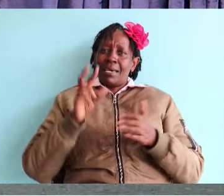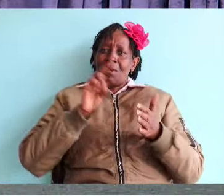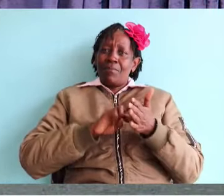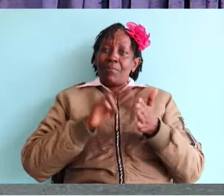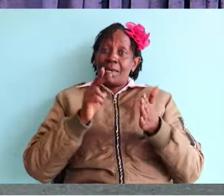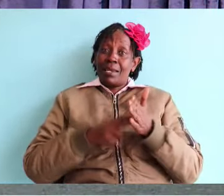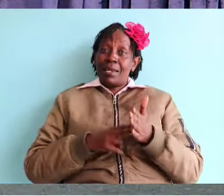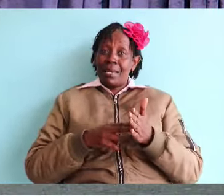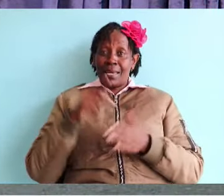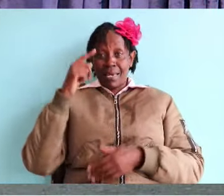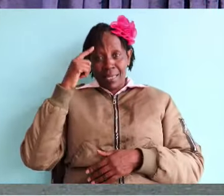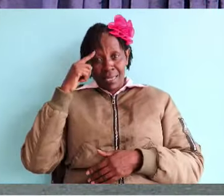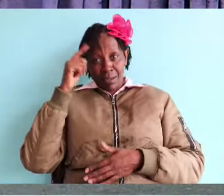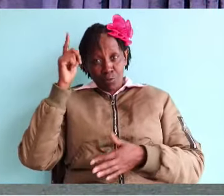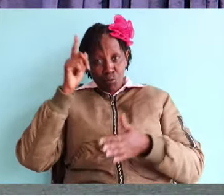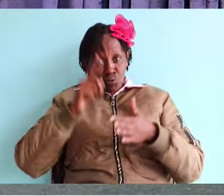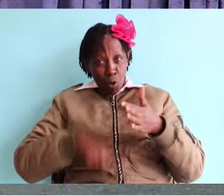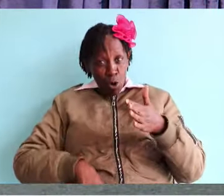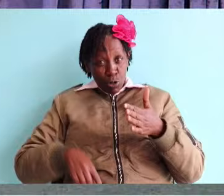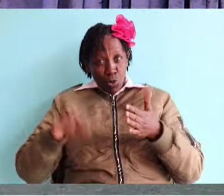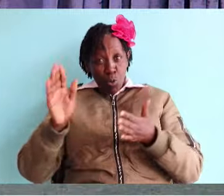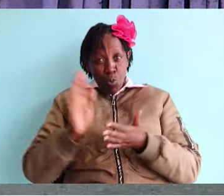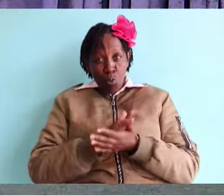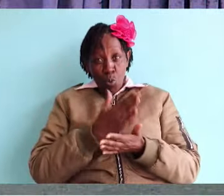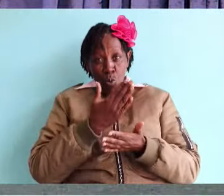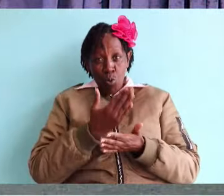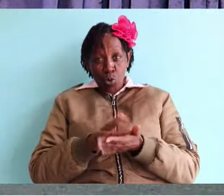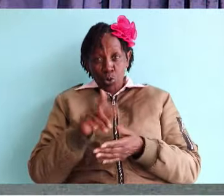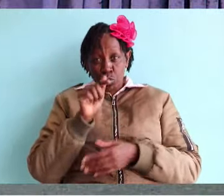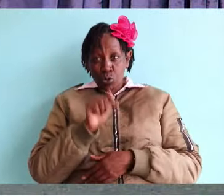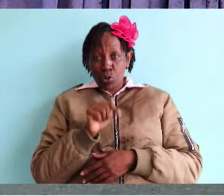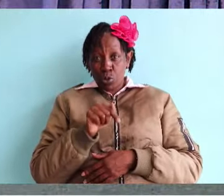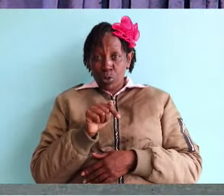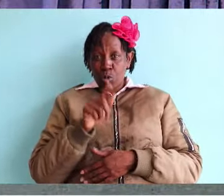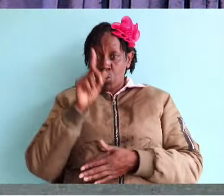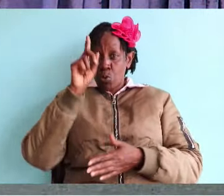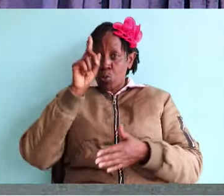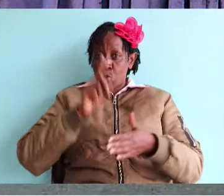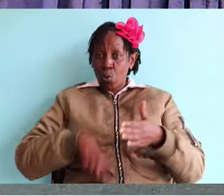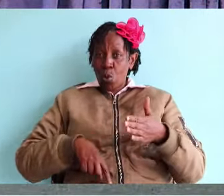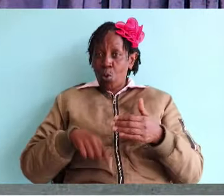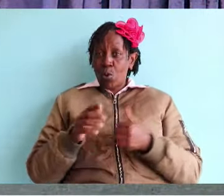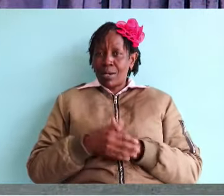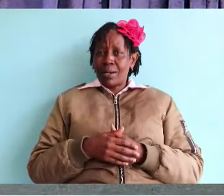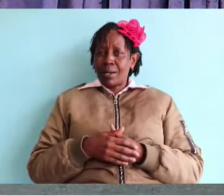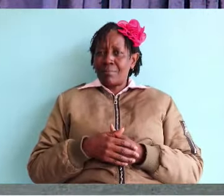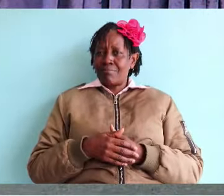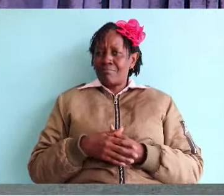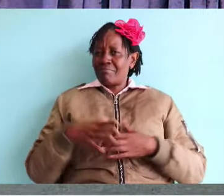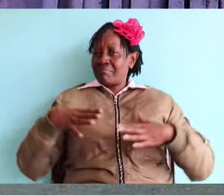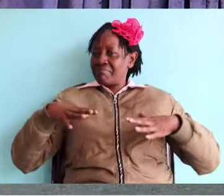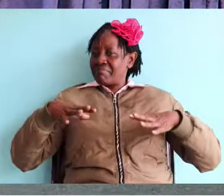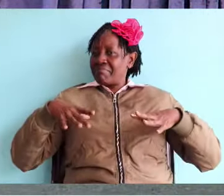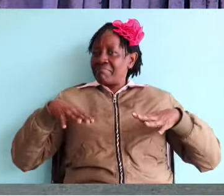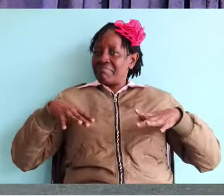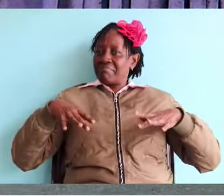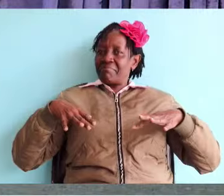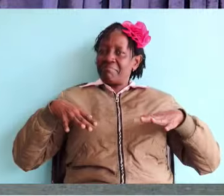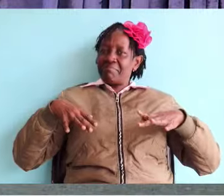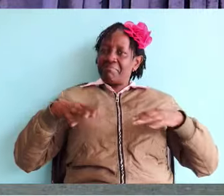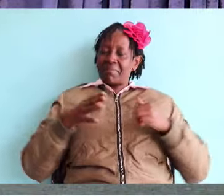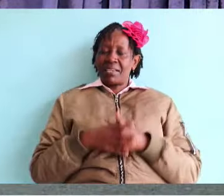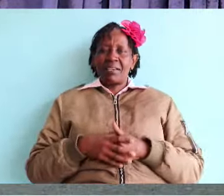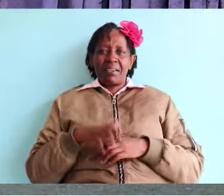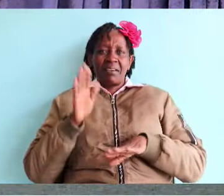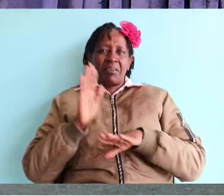are looking at that caution of what pride does. It's not a good thing to talk about pride,